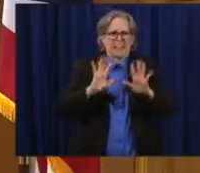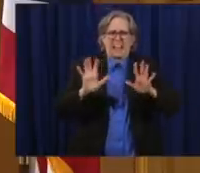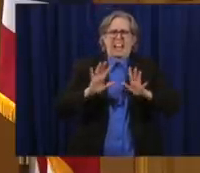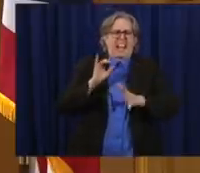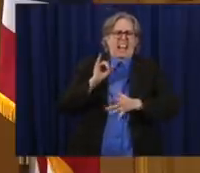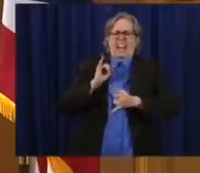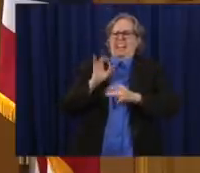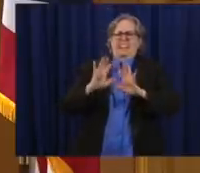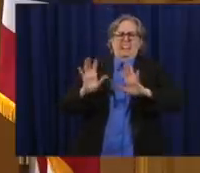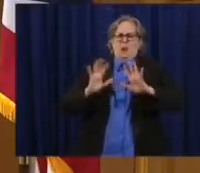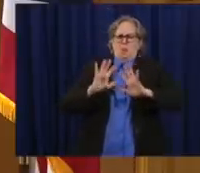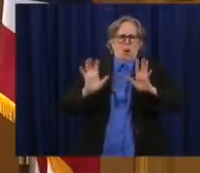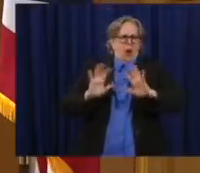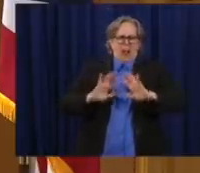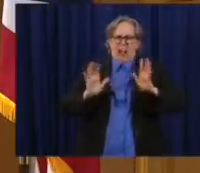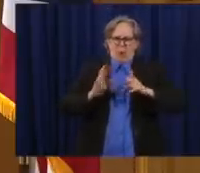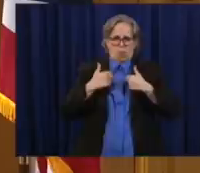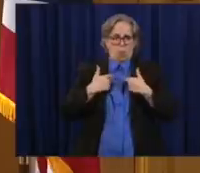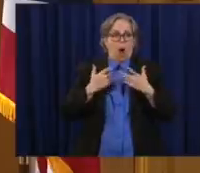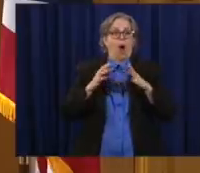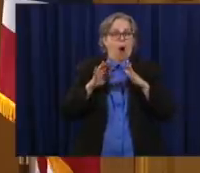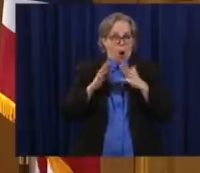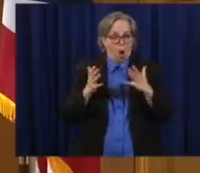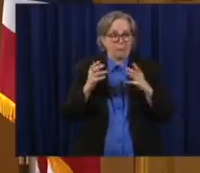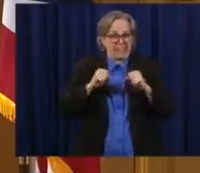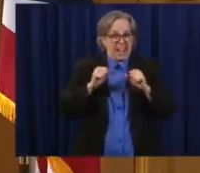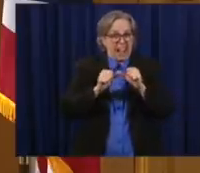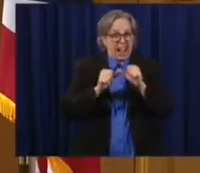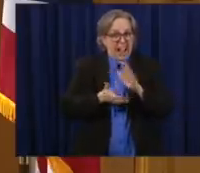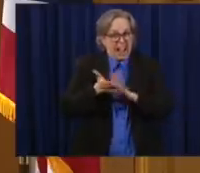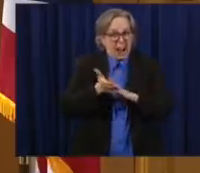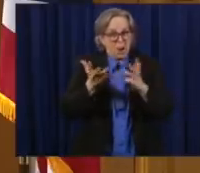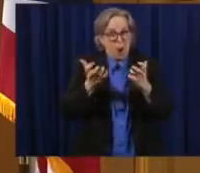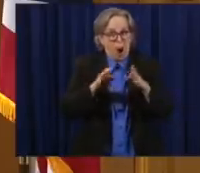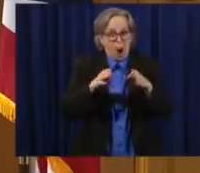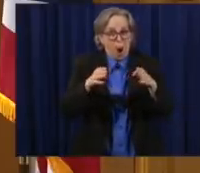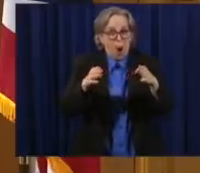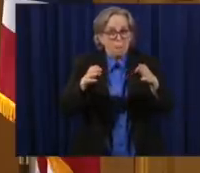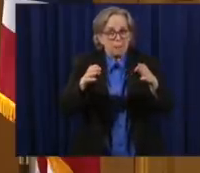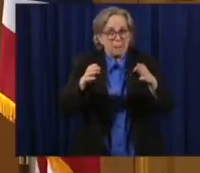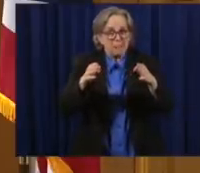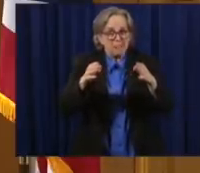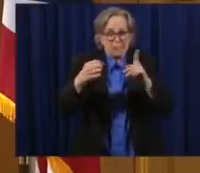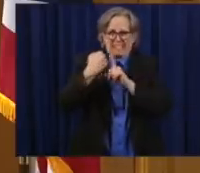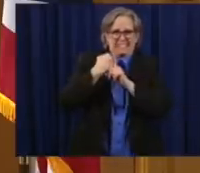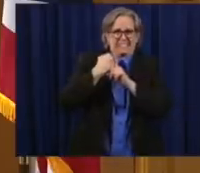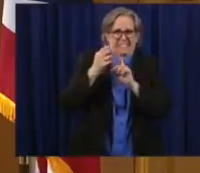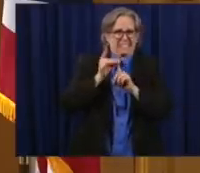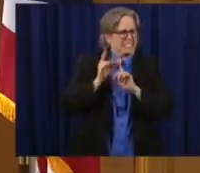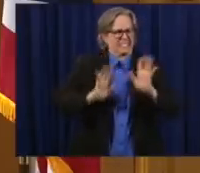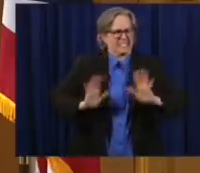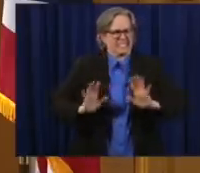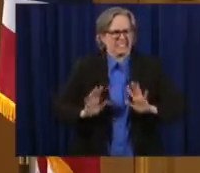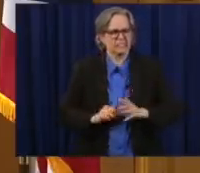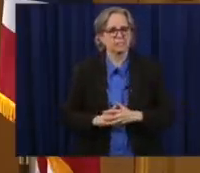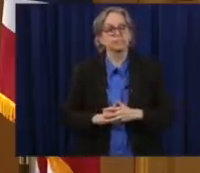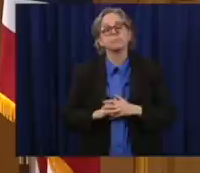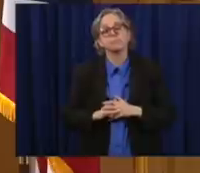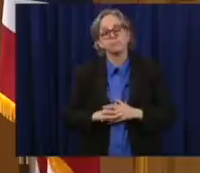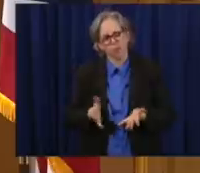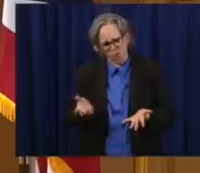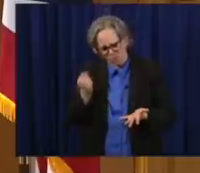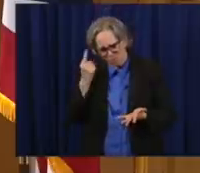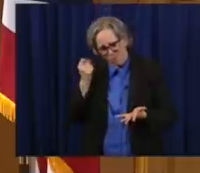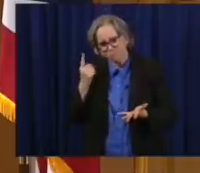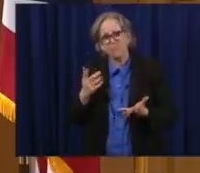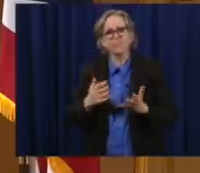start, we want to be able to continue to stay open. So, I think what we're going to be doing is certainly within the